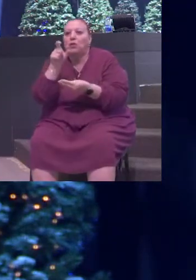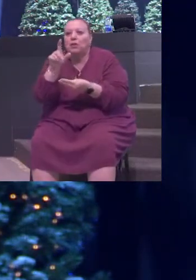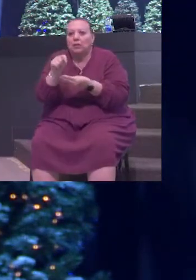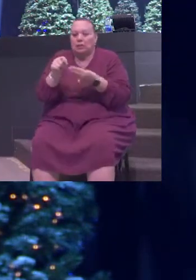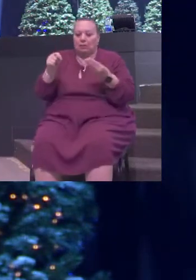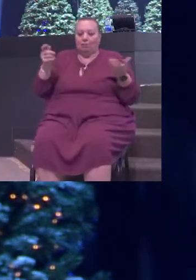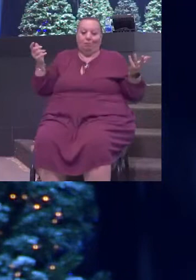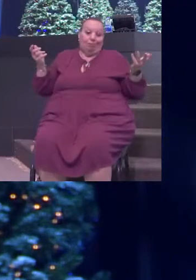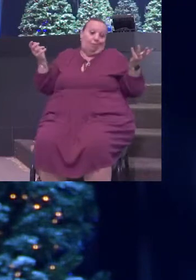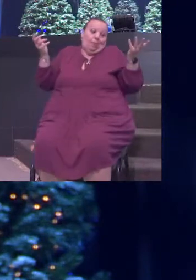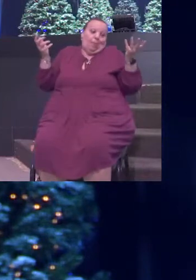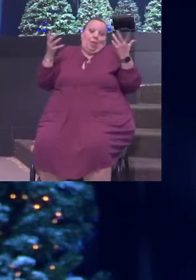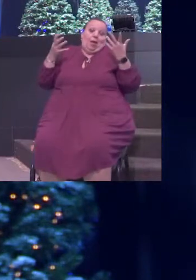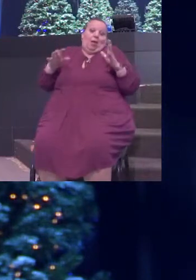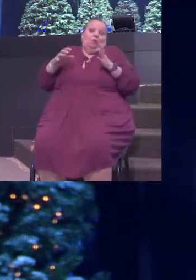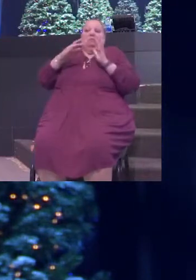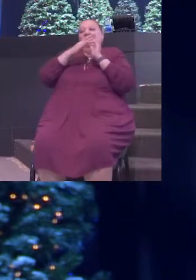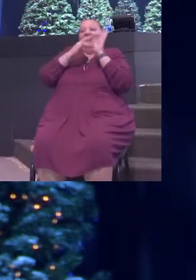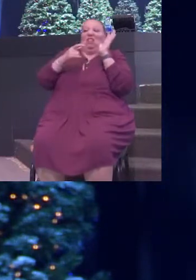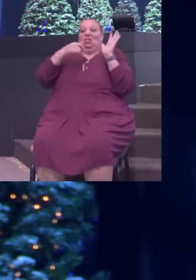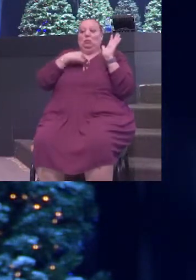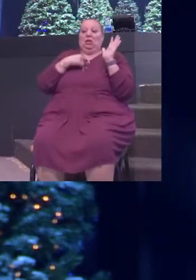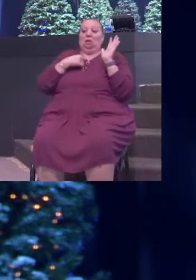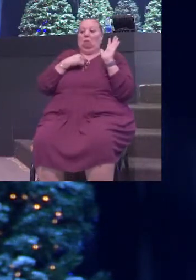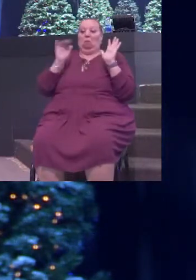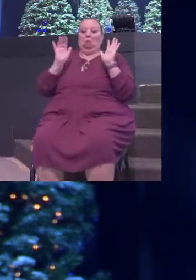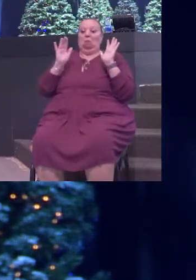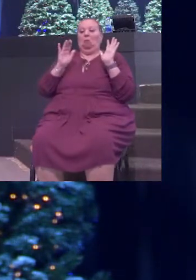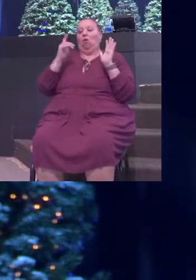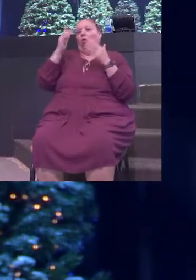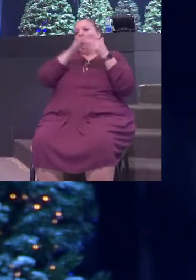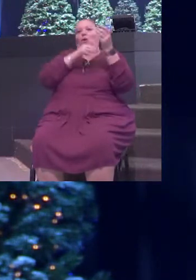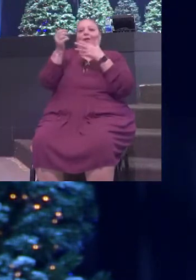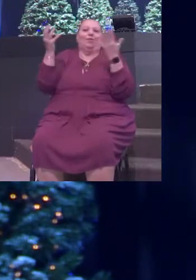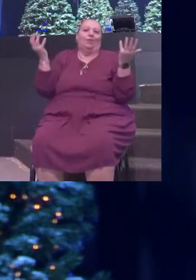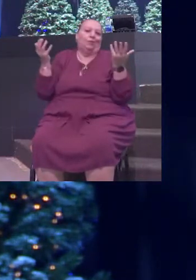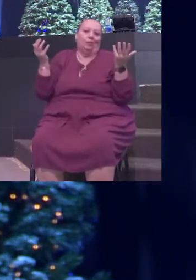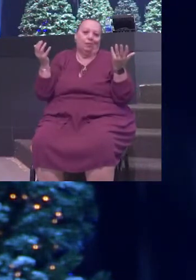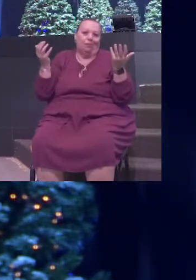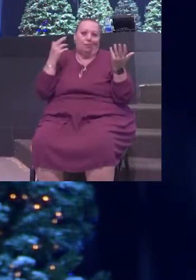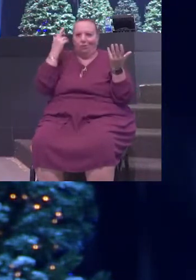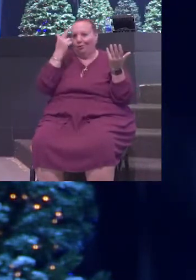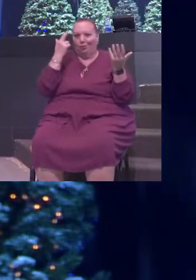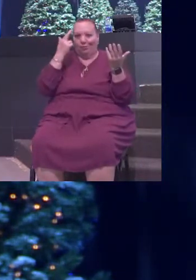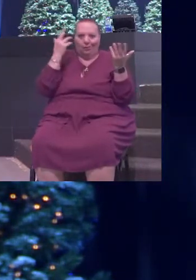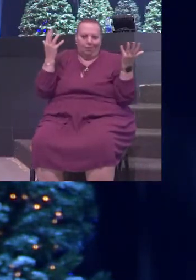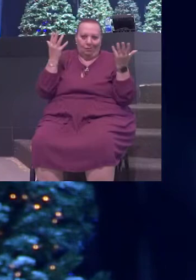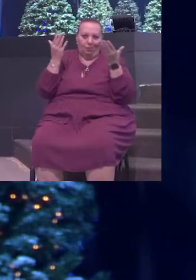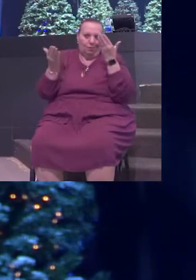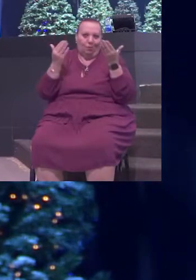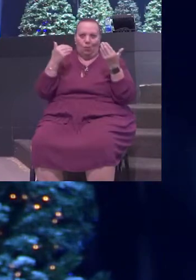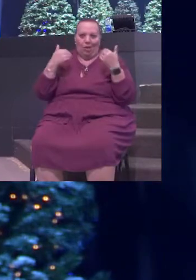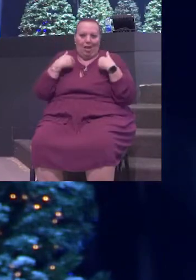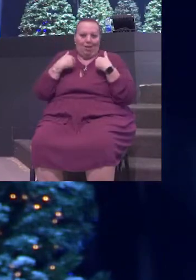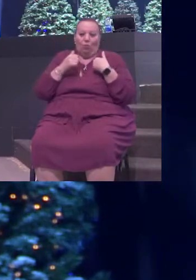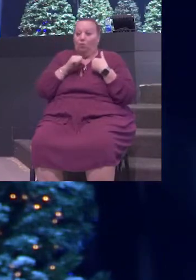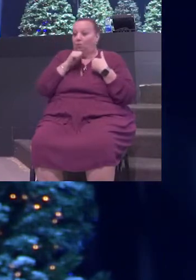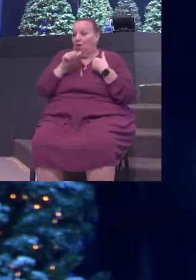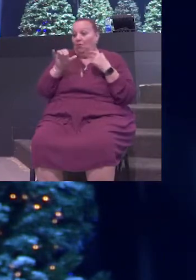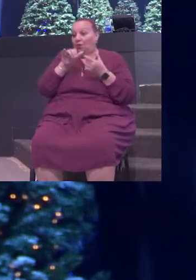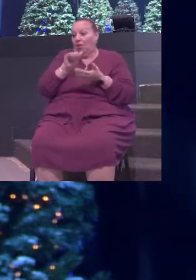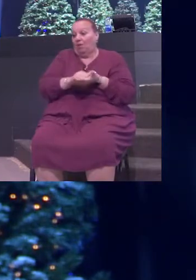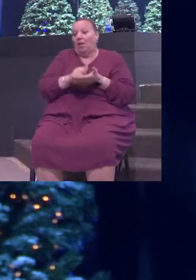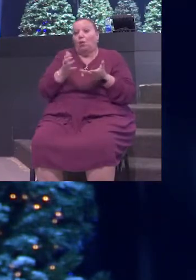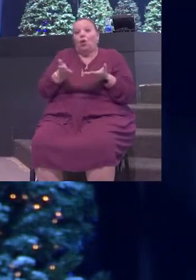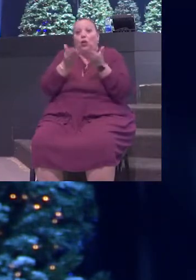we've, you know, I don't want to be taken advantage of. Or for whatever rationalization maybe we have, but we just haven't done that. So